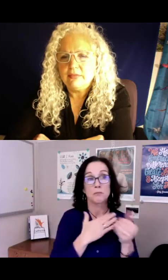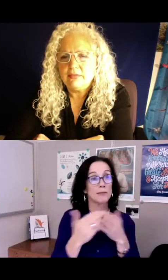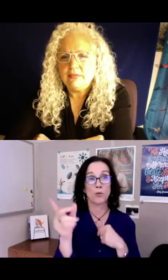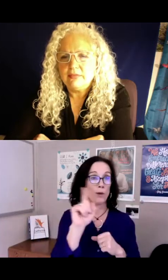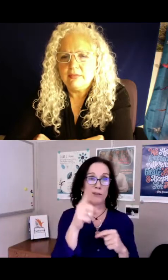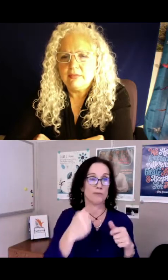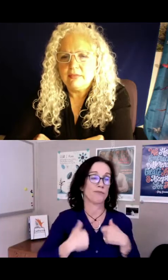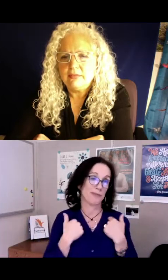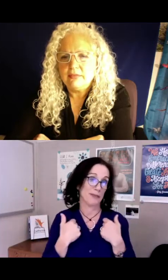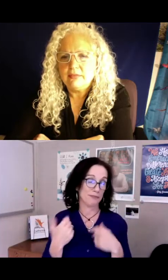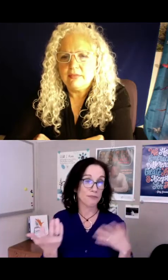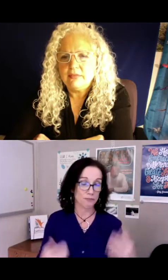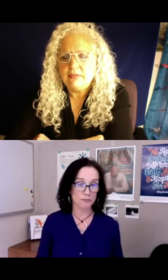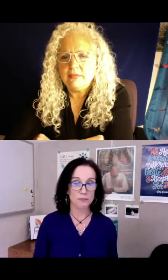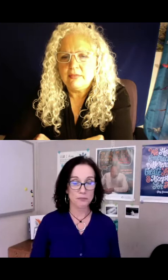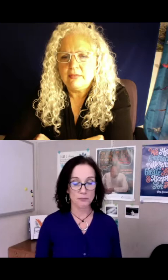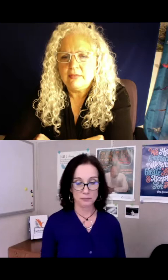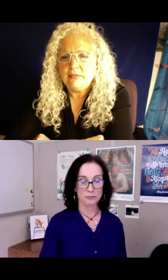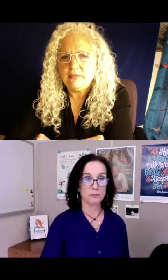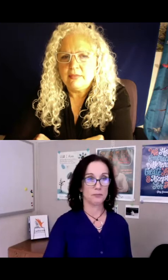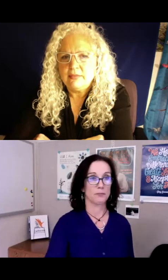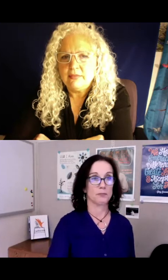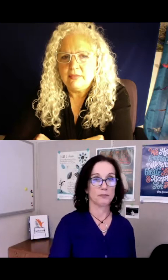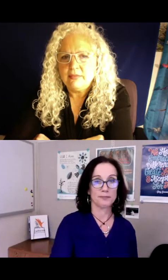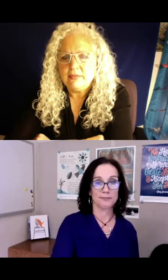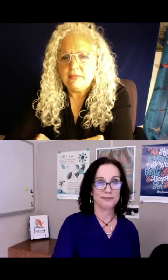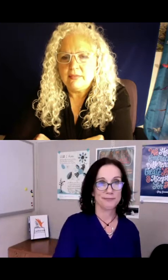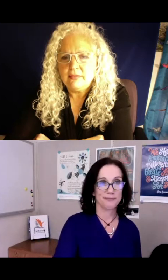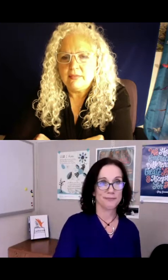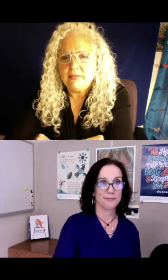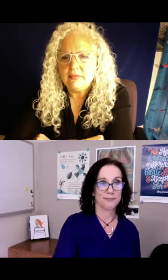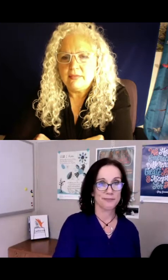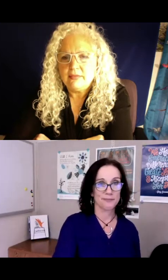all. So just to let you know, it does not matter where you live.